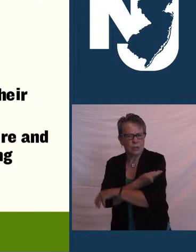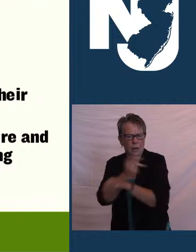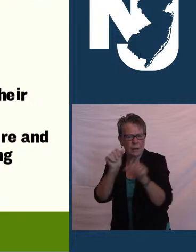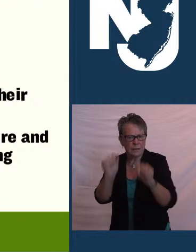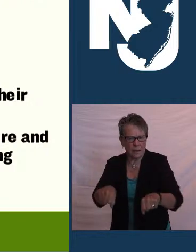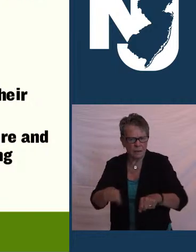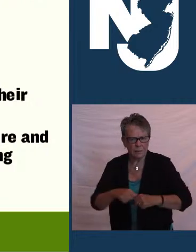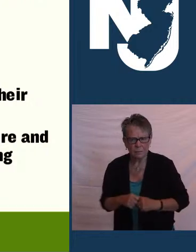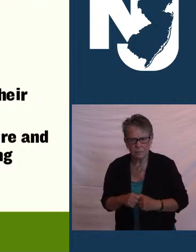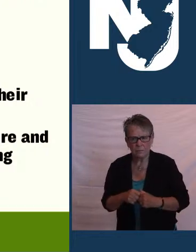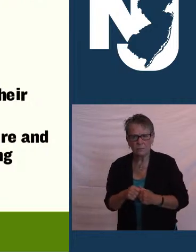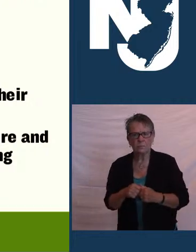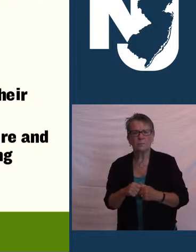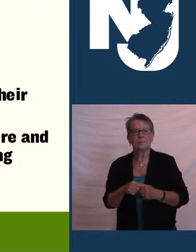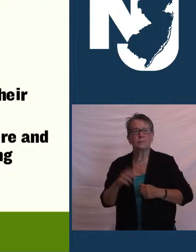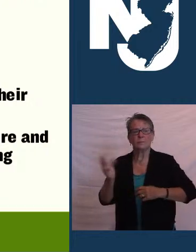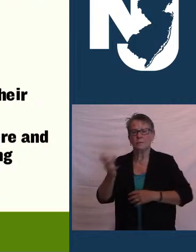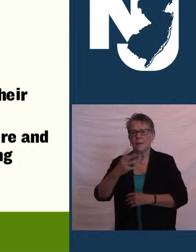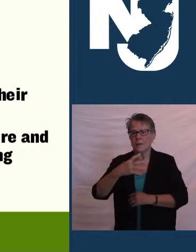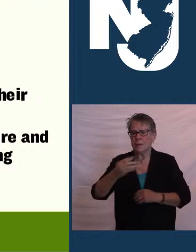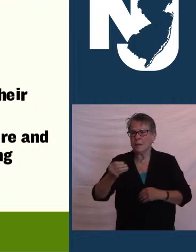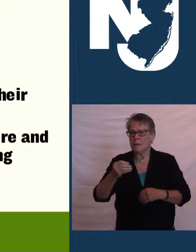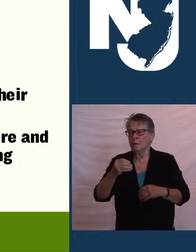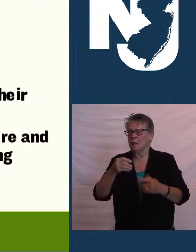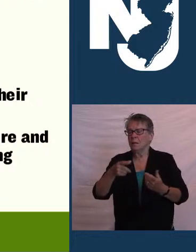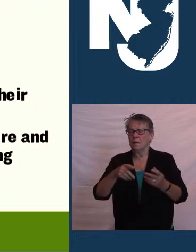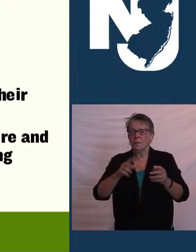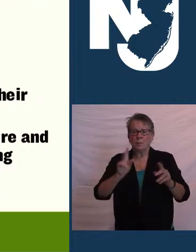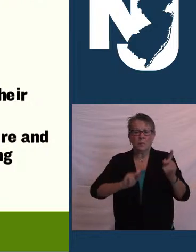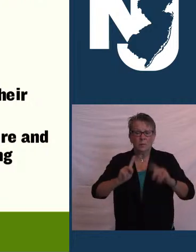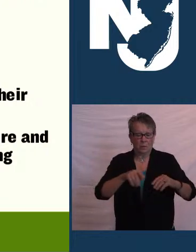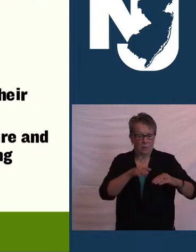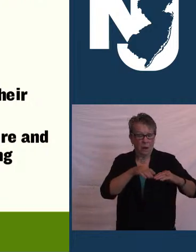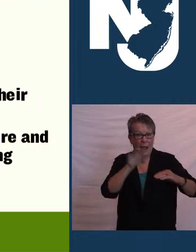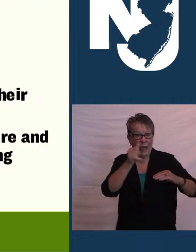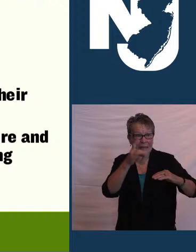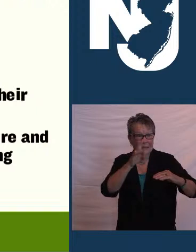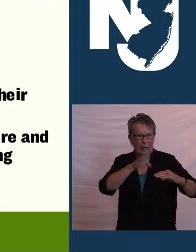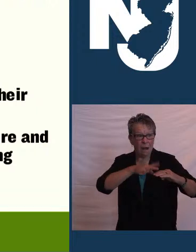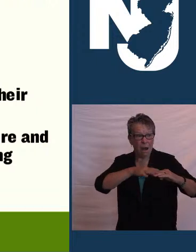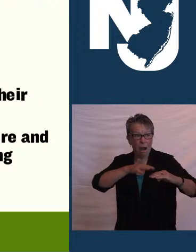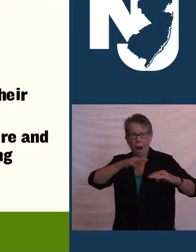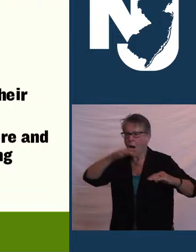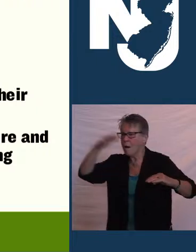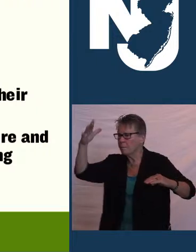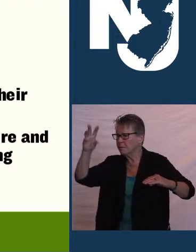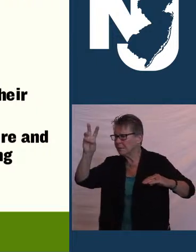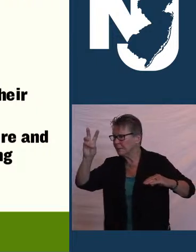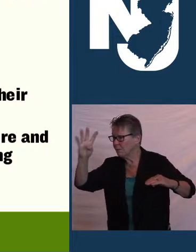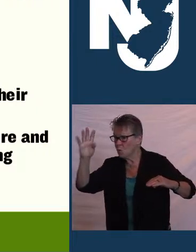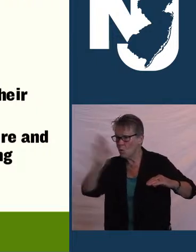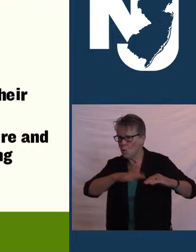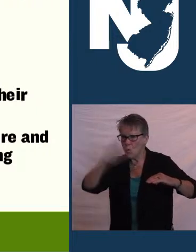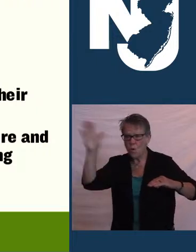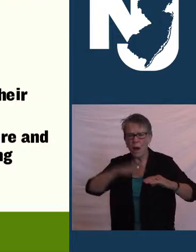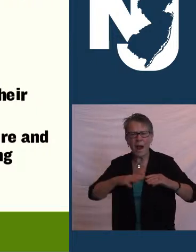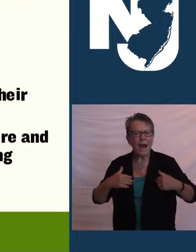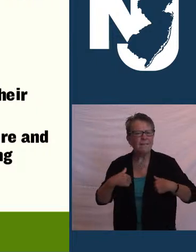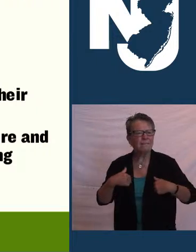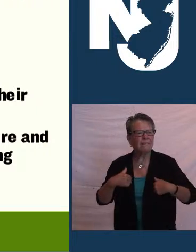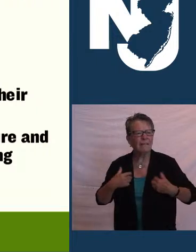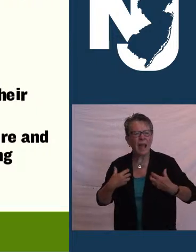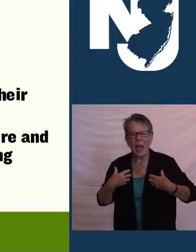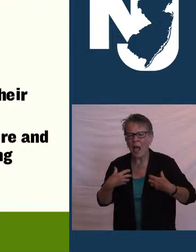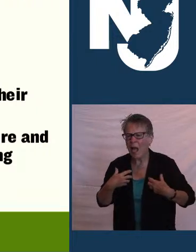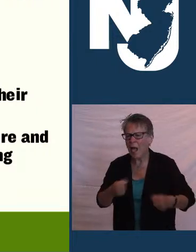those ages 18 and older who are likewise at least 6 months out from their last Pfizer dose